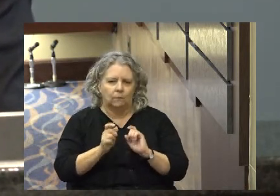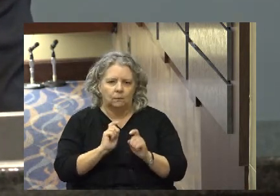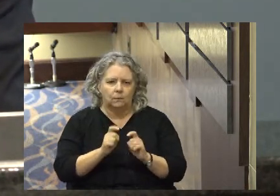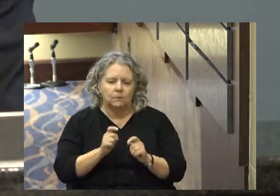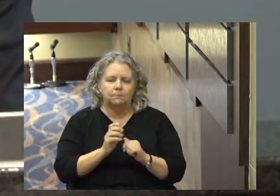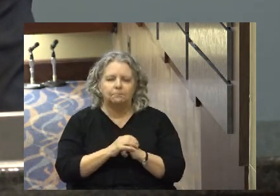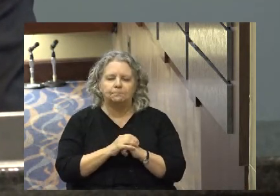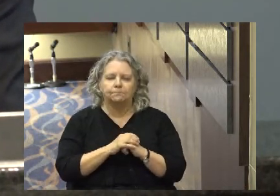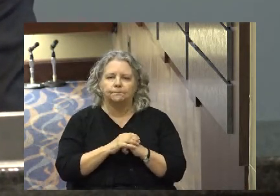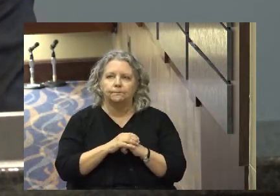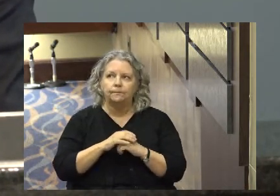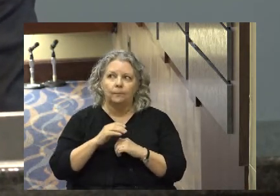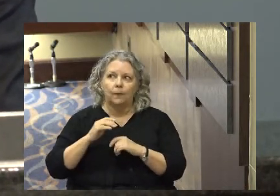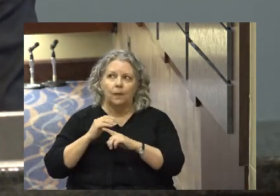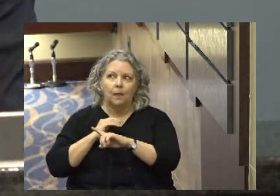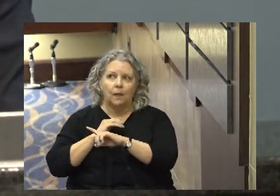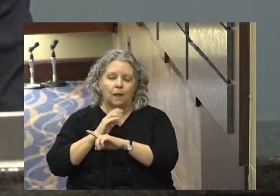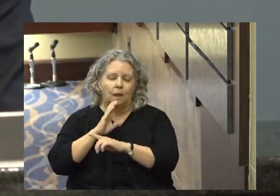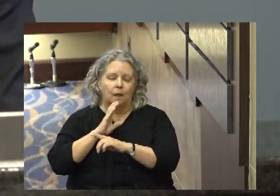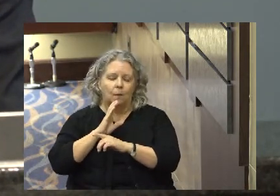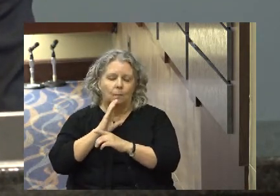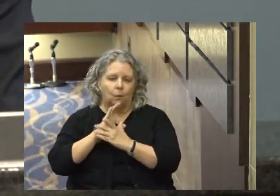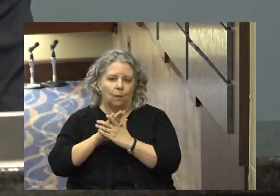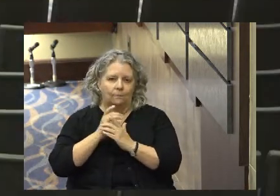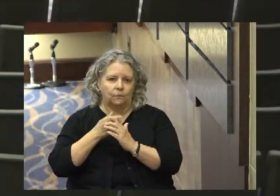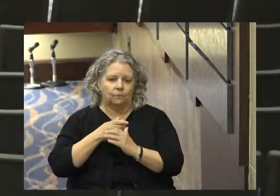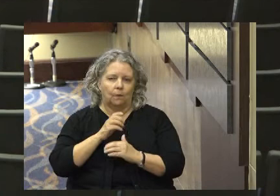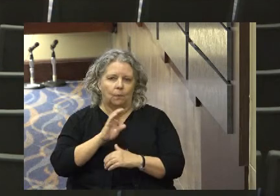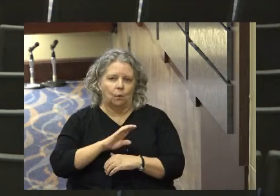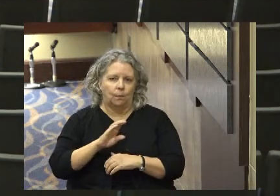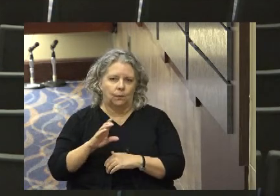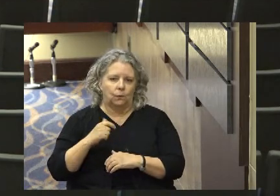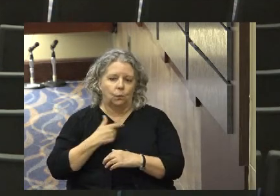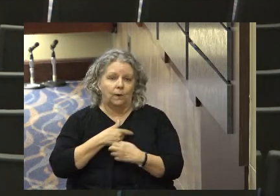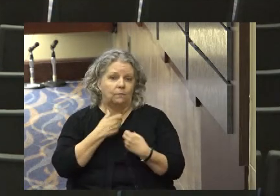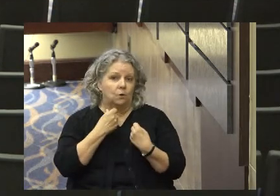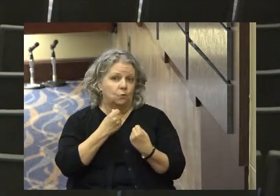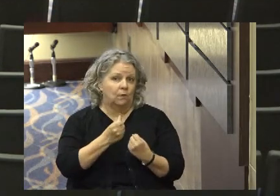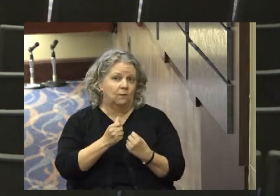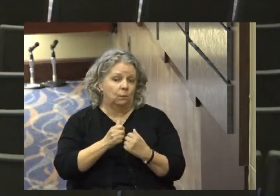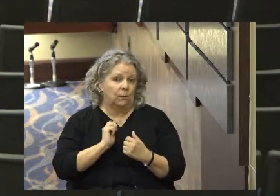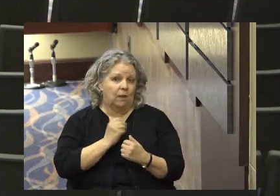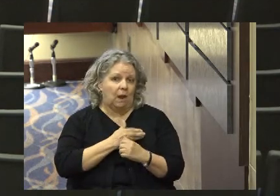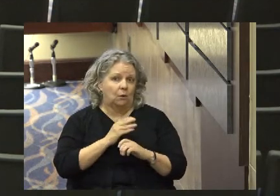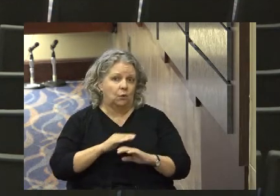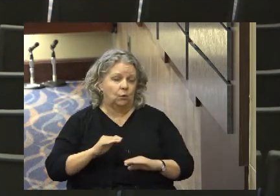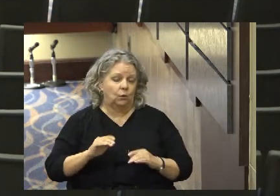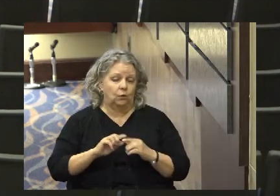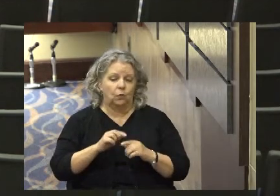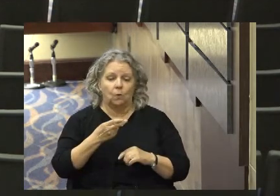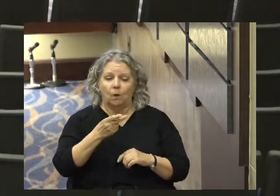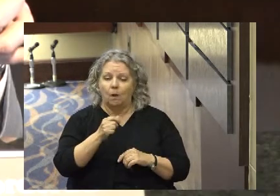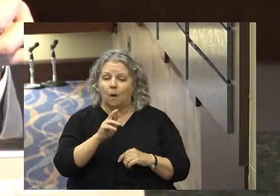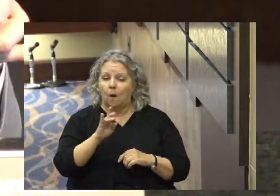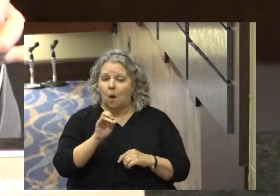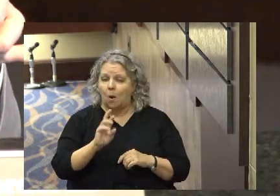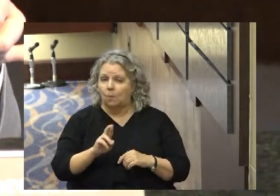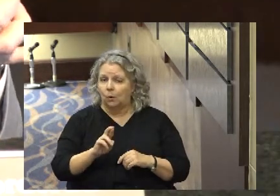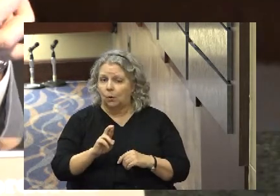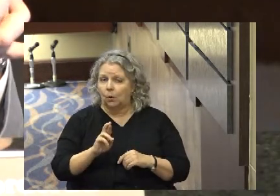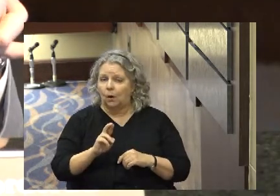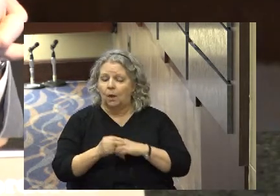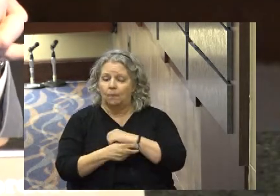My wife is from Corpus, and so we've driven with our children to the Harbor Bridge before to just watch the lights change, and it's